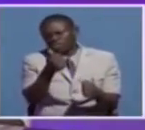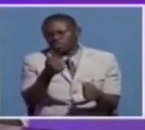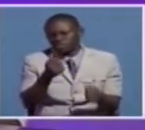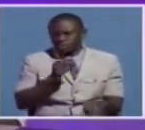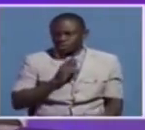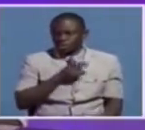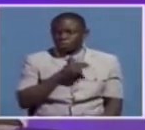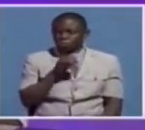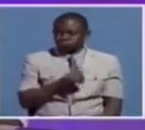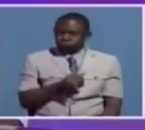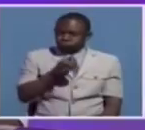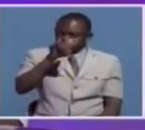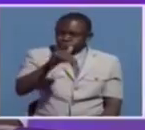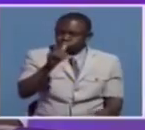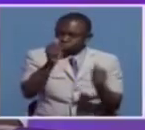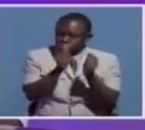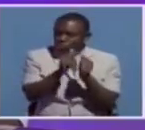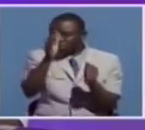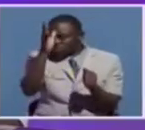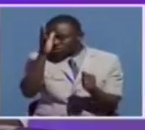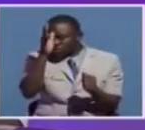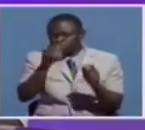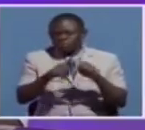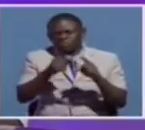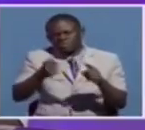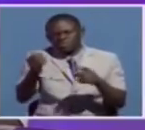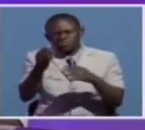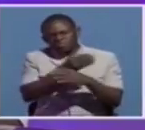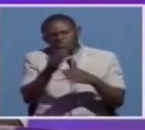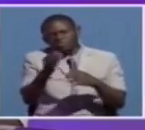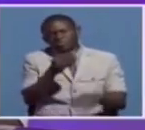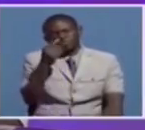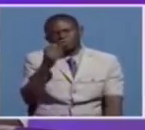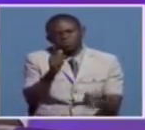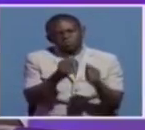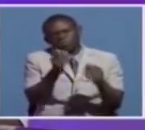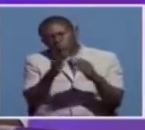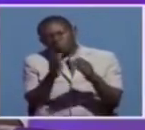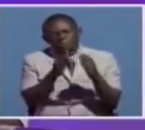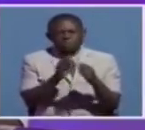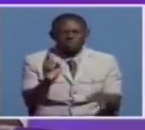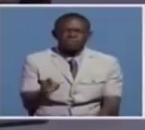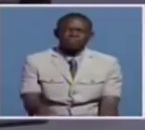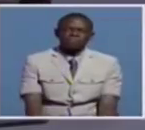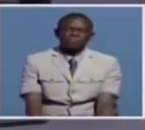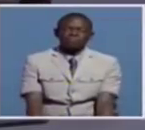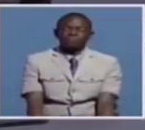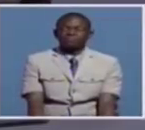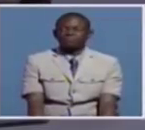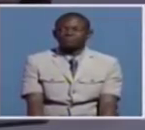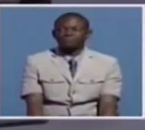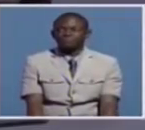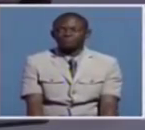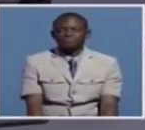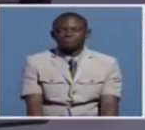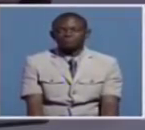more for the country than for the nation. He sacrificed more for the nation. Mm. Now, I